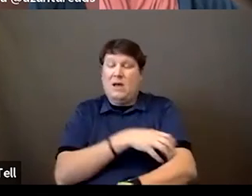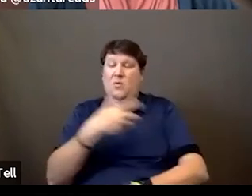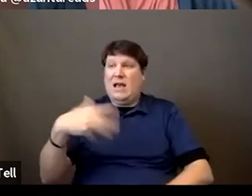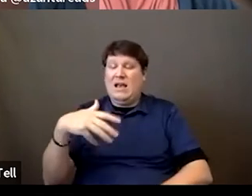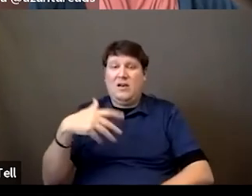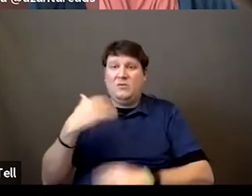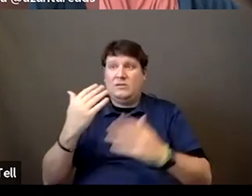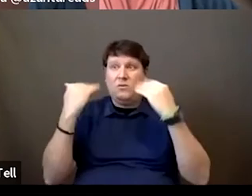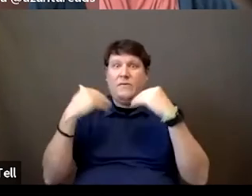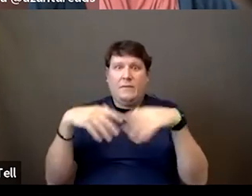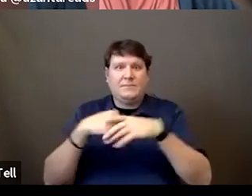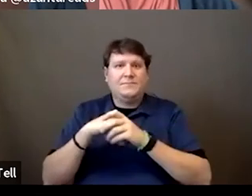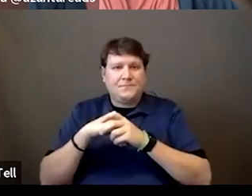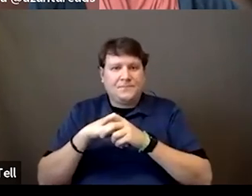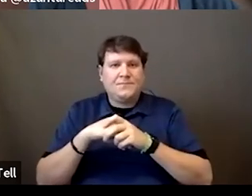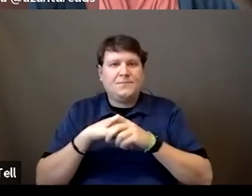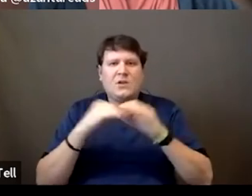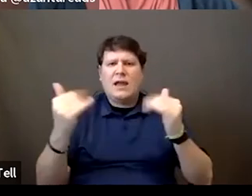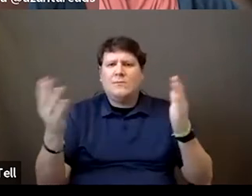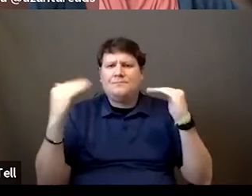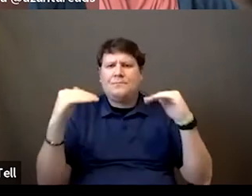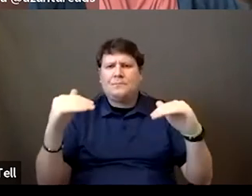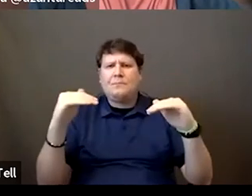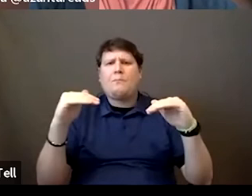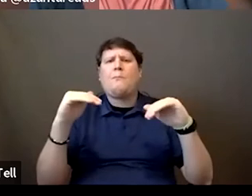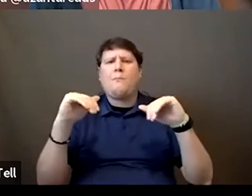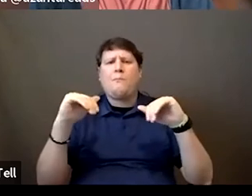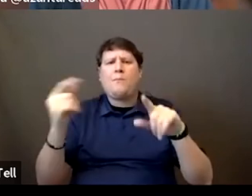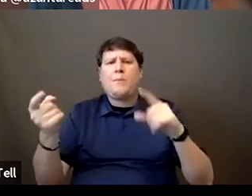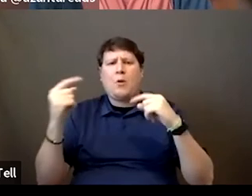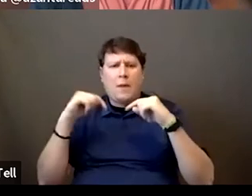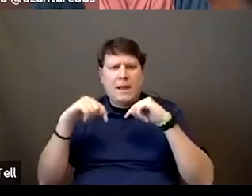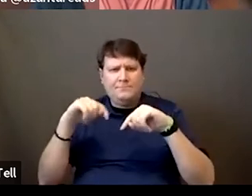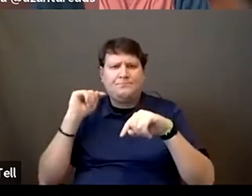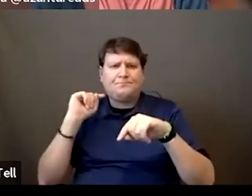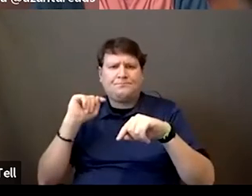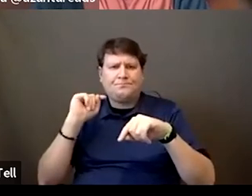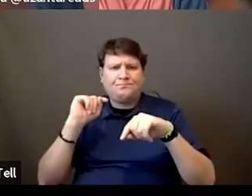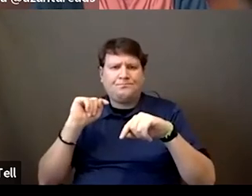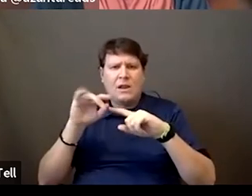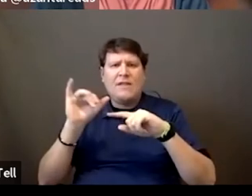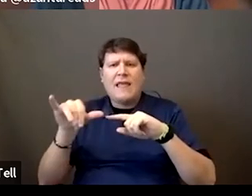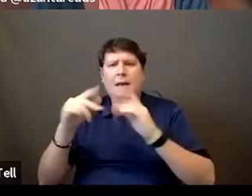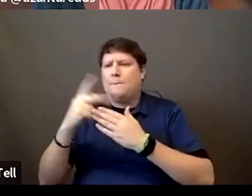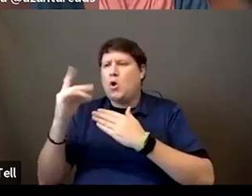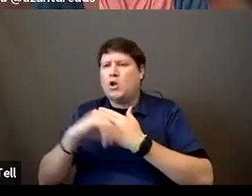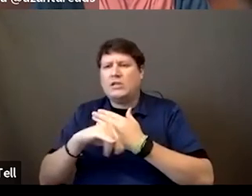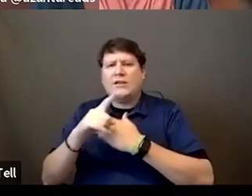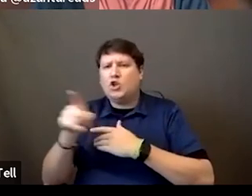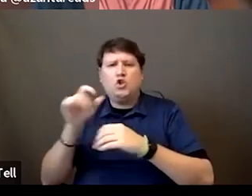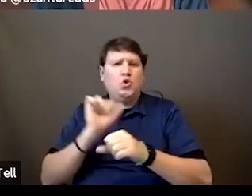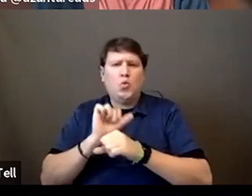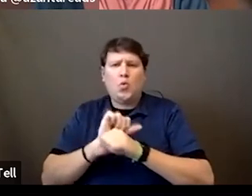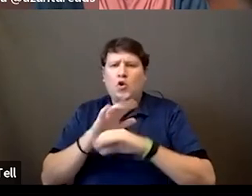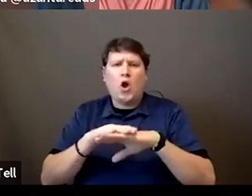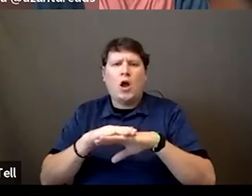very, very incredible. I wanted to take you back perhaps to that project you worked on that you're most passionate